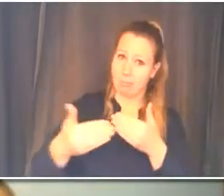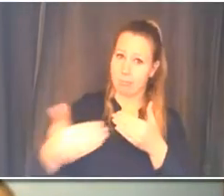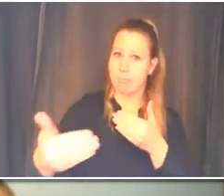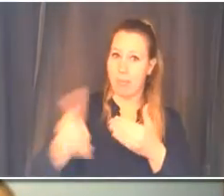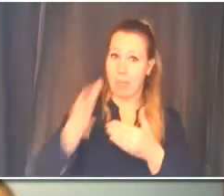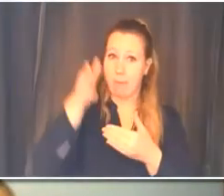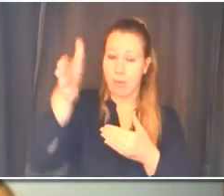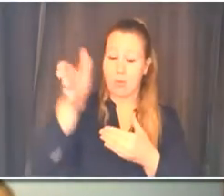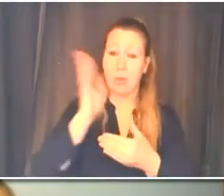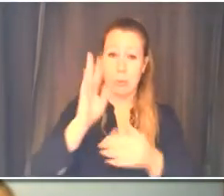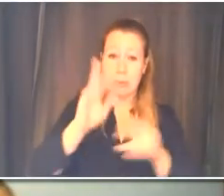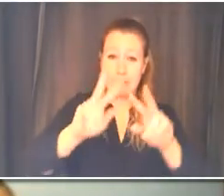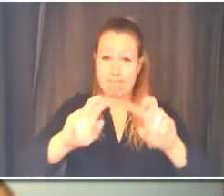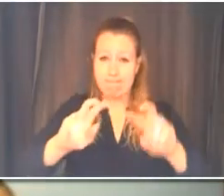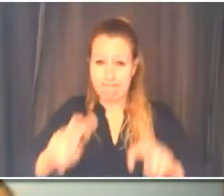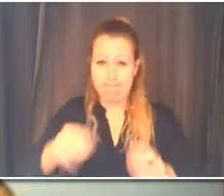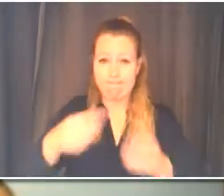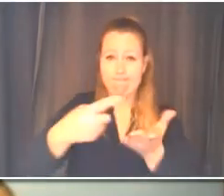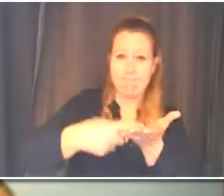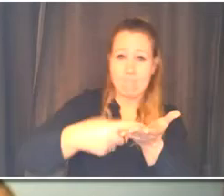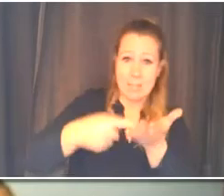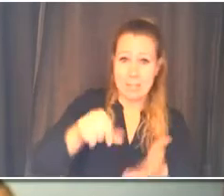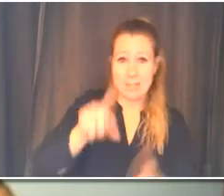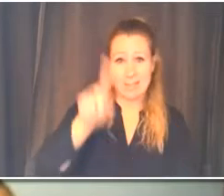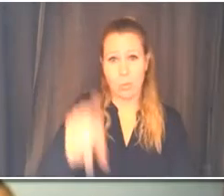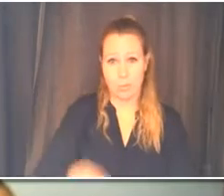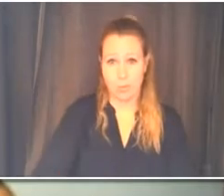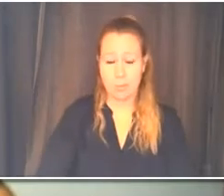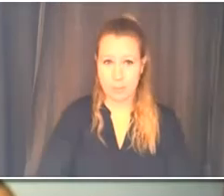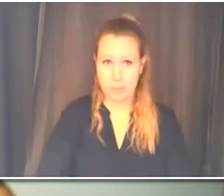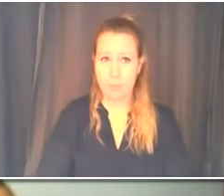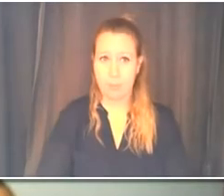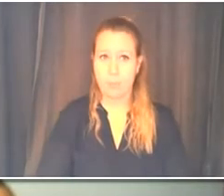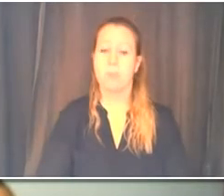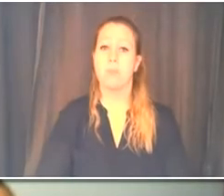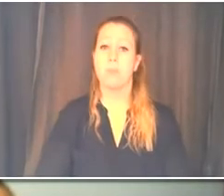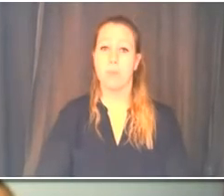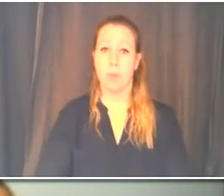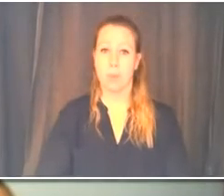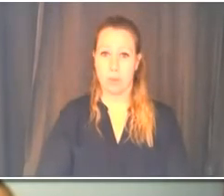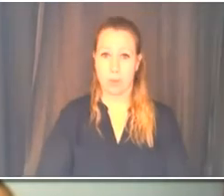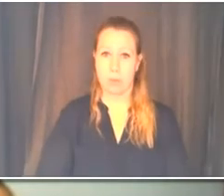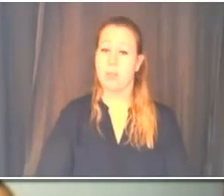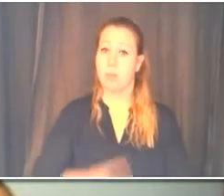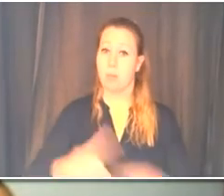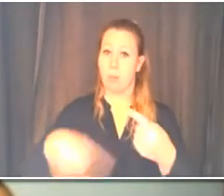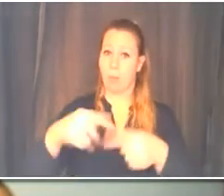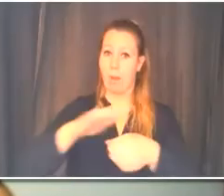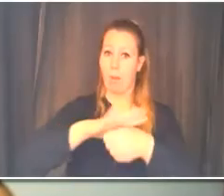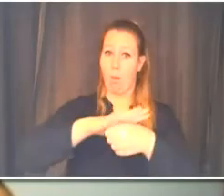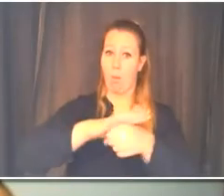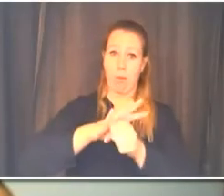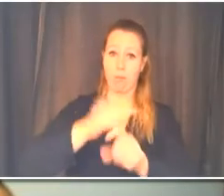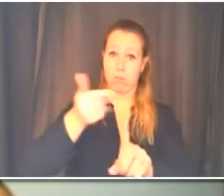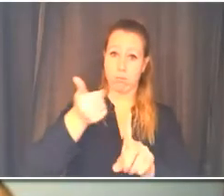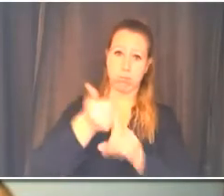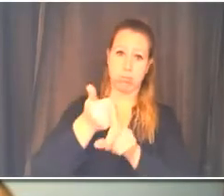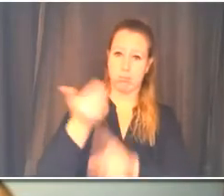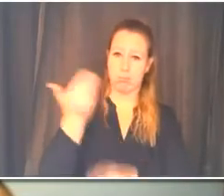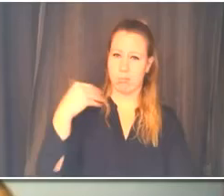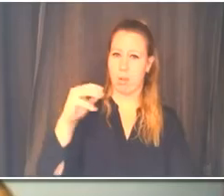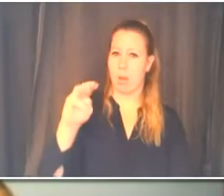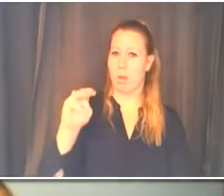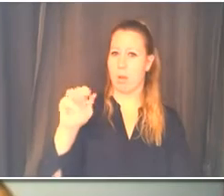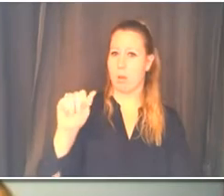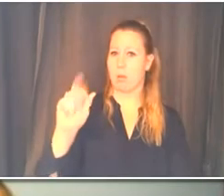um now as we see we're moving on further uh individuals are starting to to to leave the residences a little bit they're they're